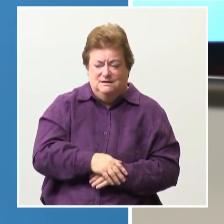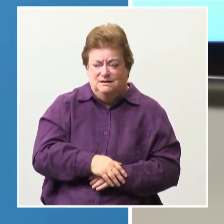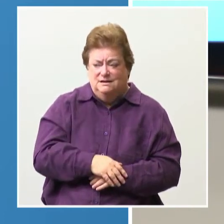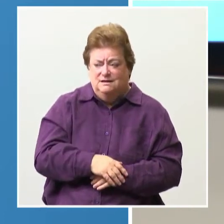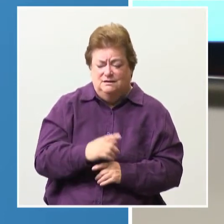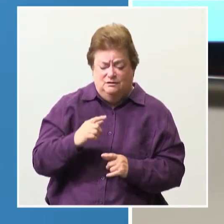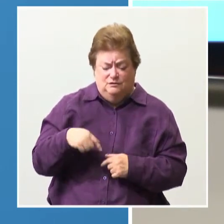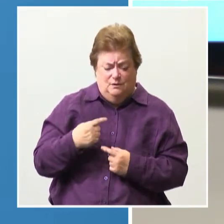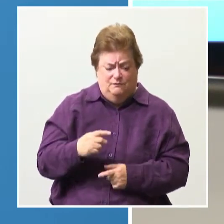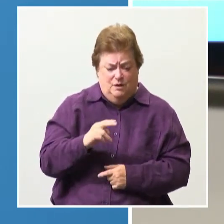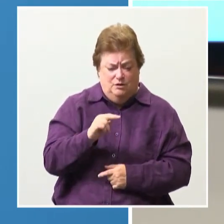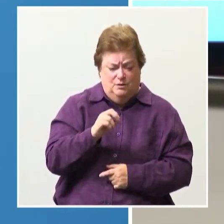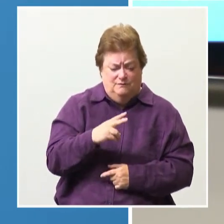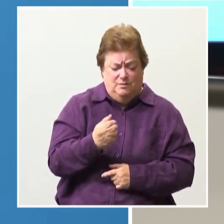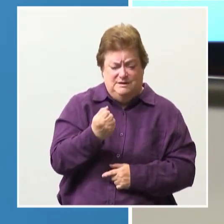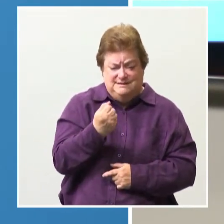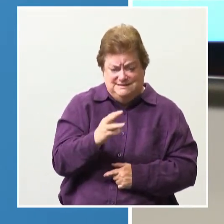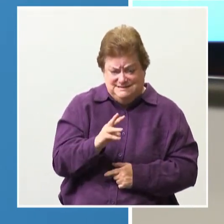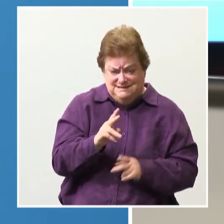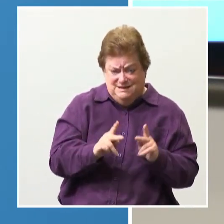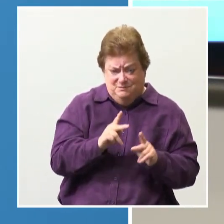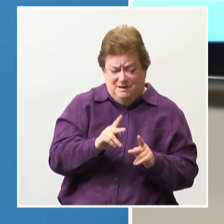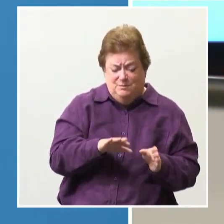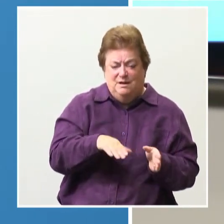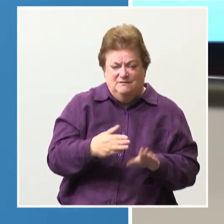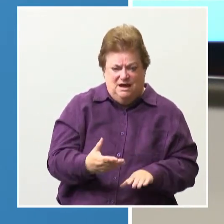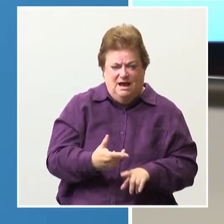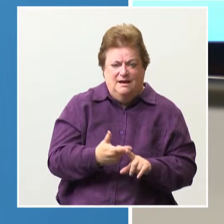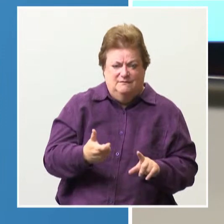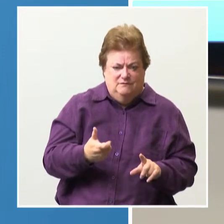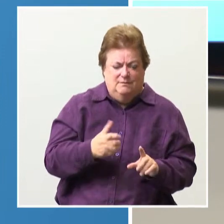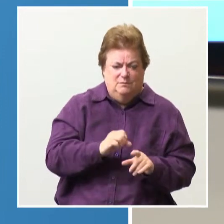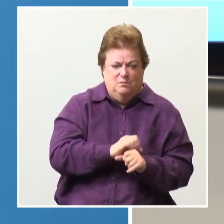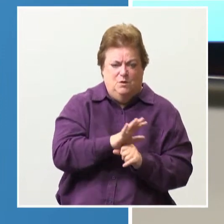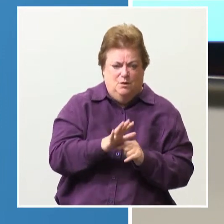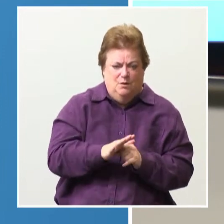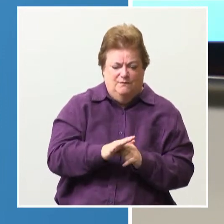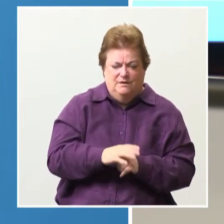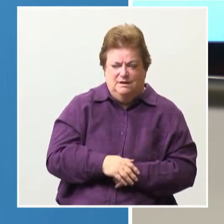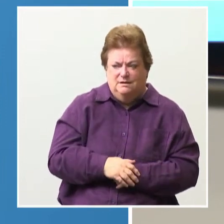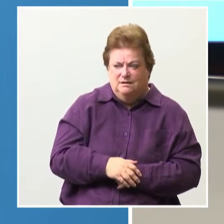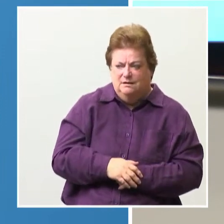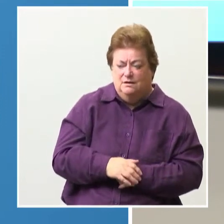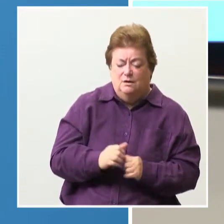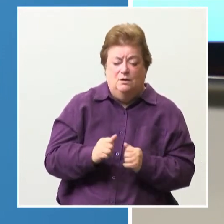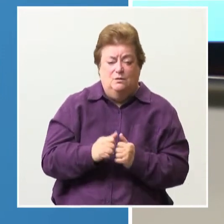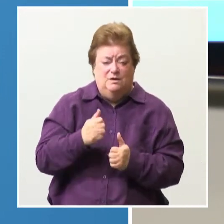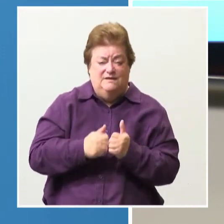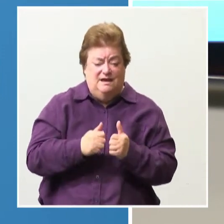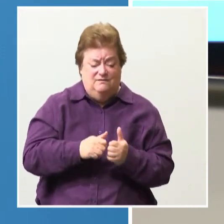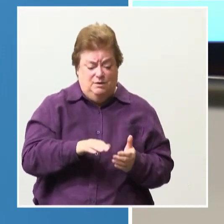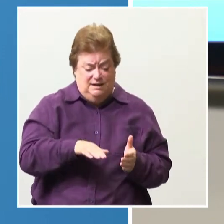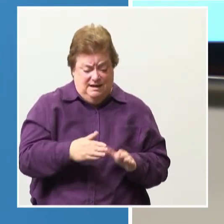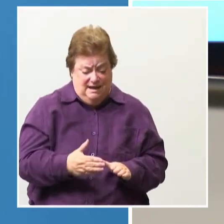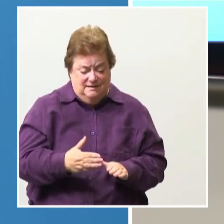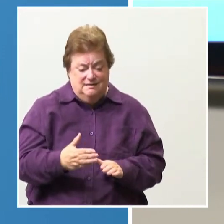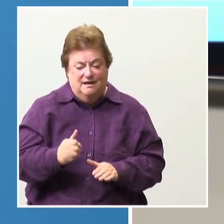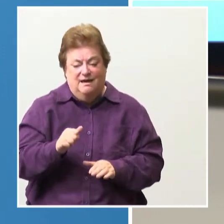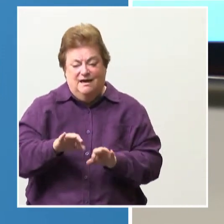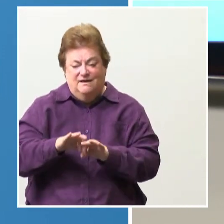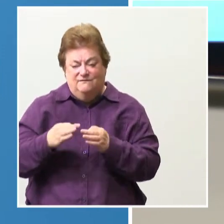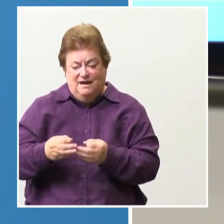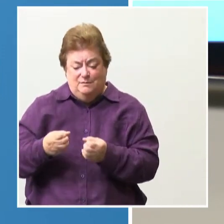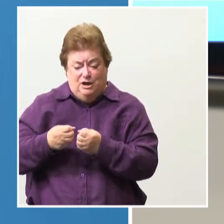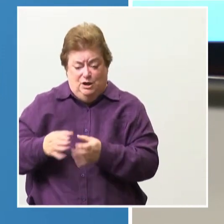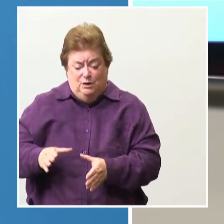in November, 16 people have died from COVID-19. With every death, a family loses a loved one, and